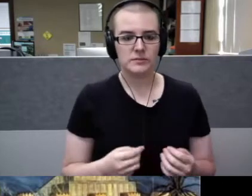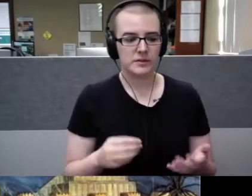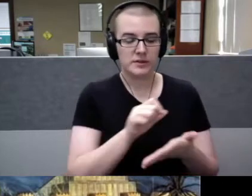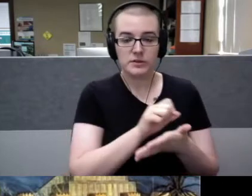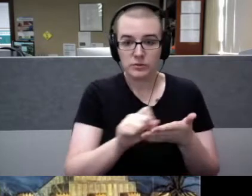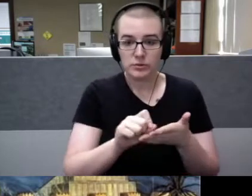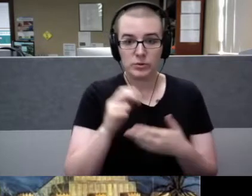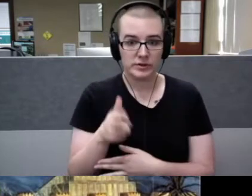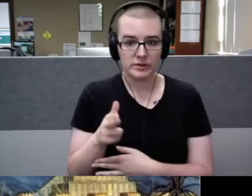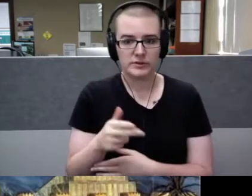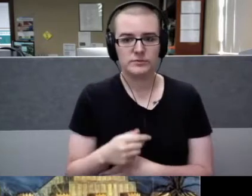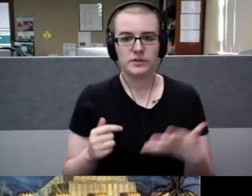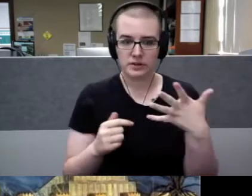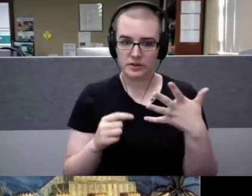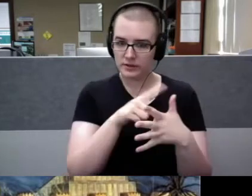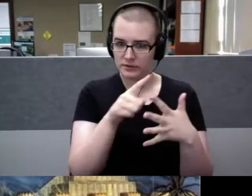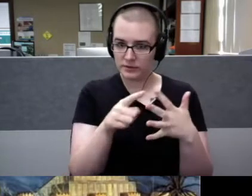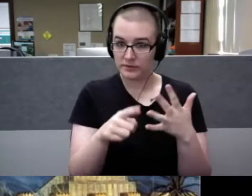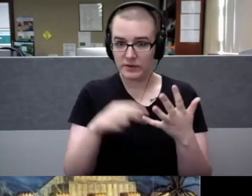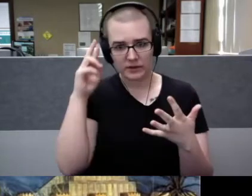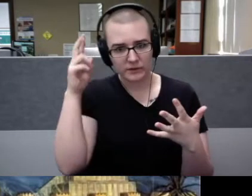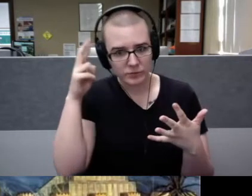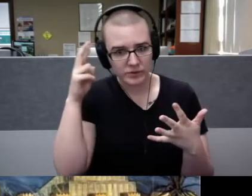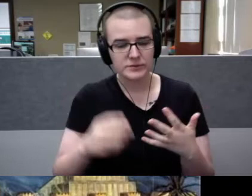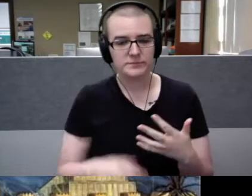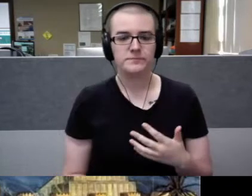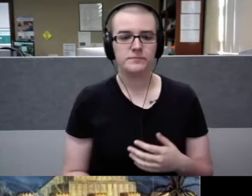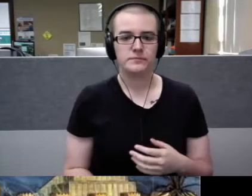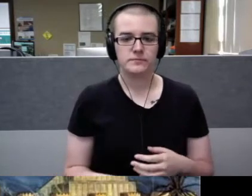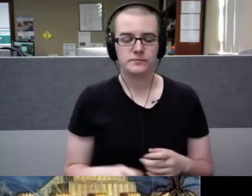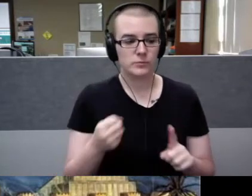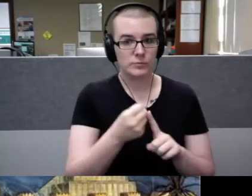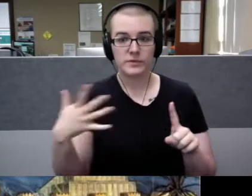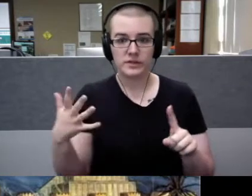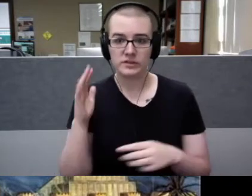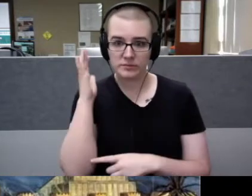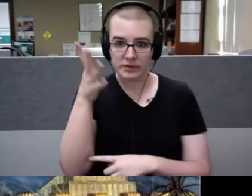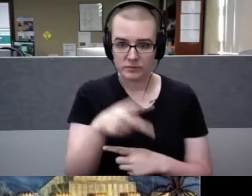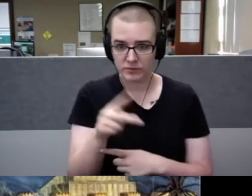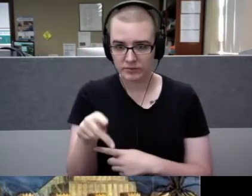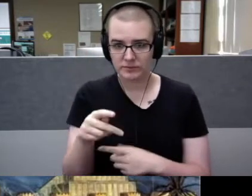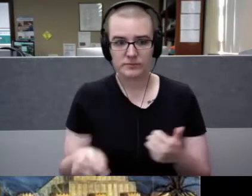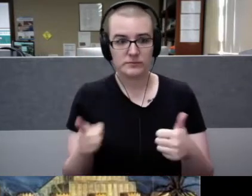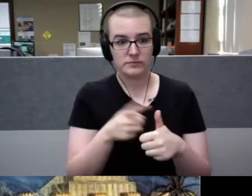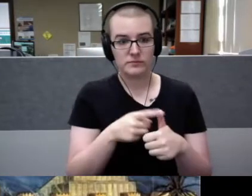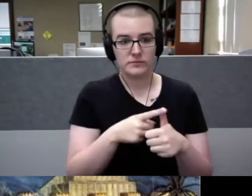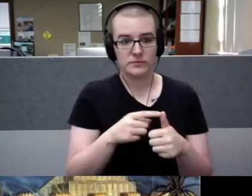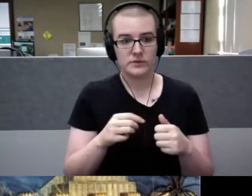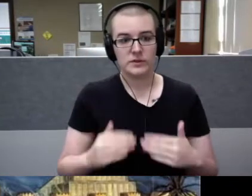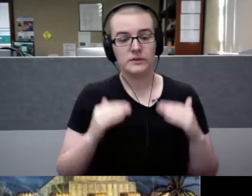reasons why they are the first civilizations. And we're going to expand on these in this PowerPoint. But the 5 are advanced